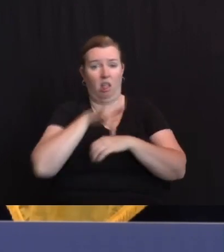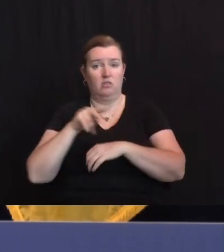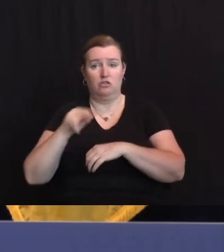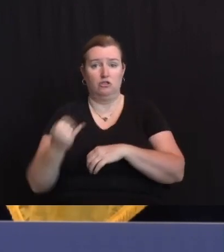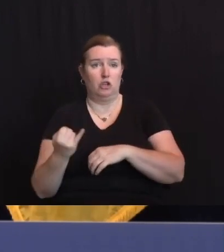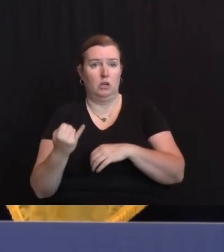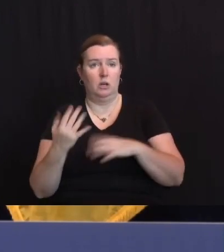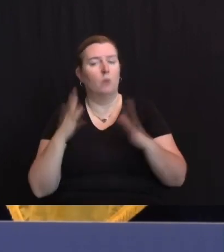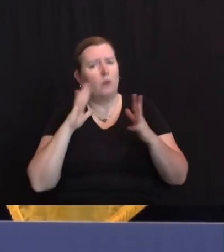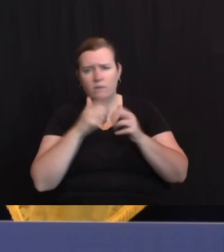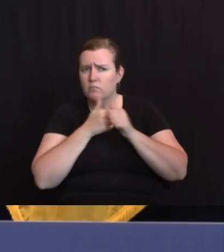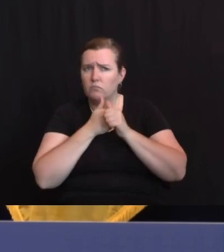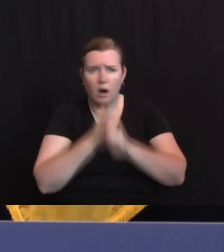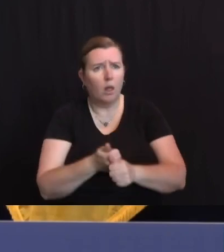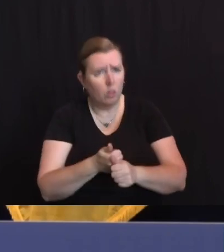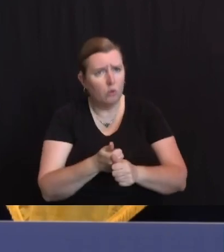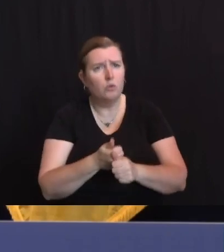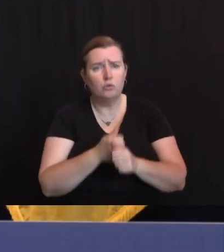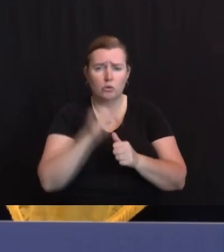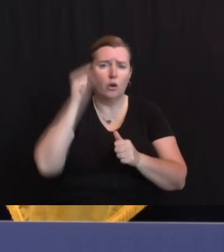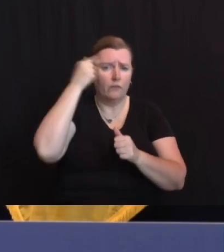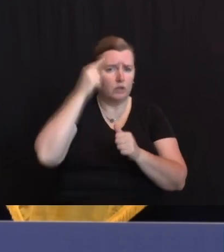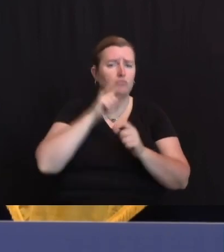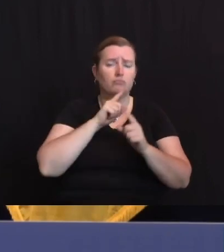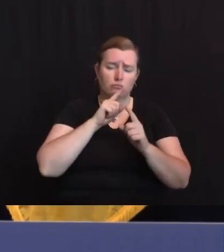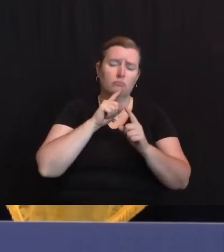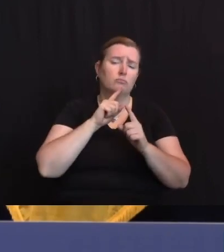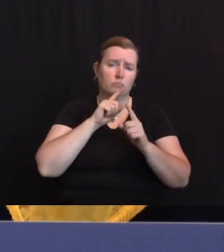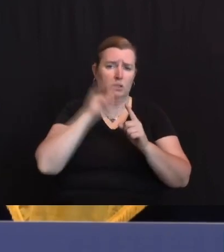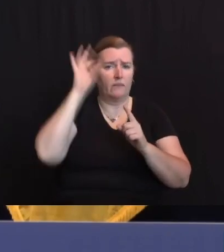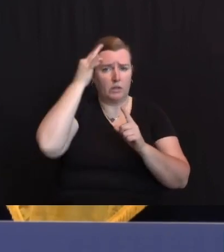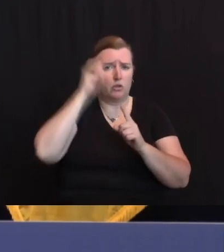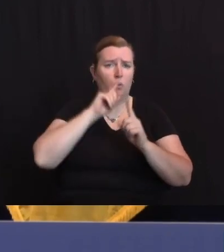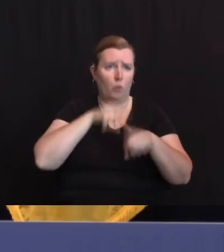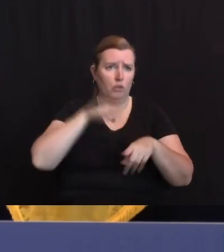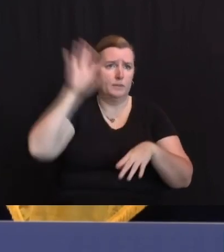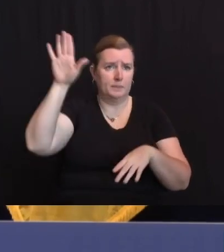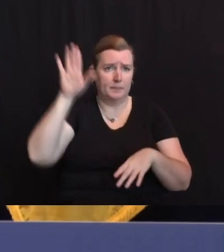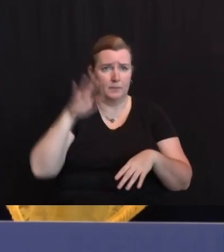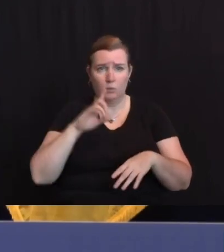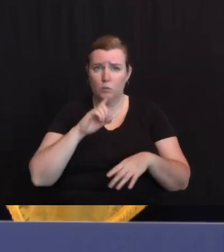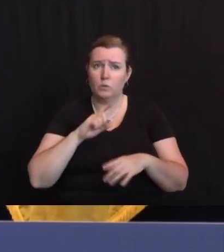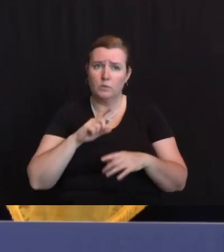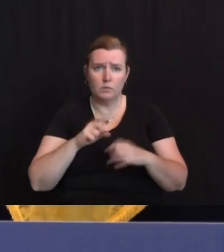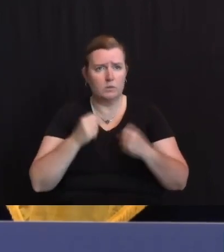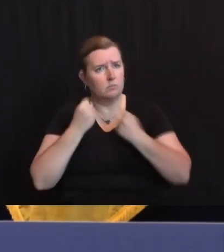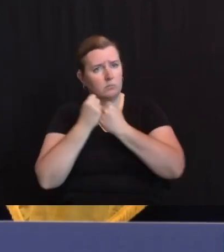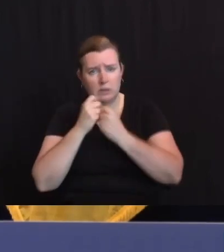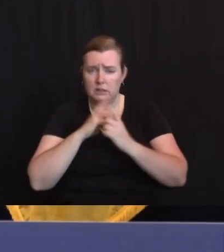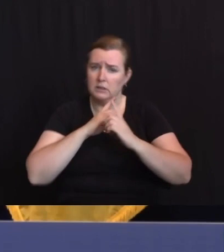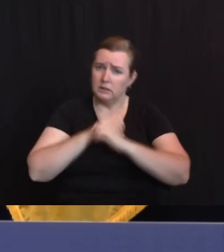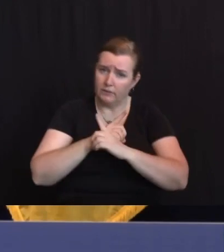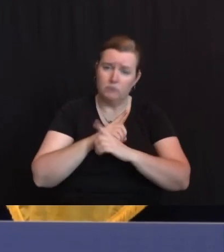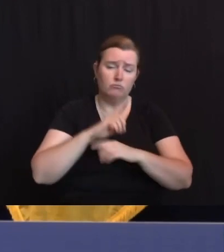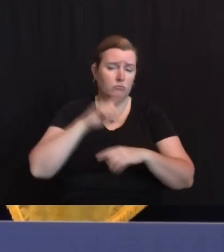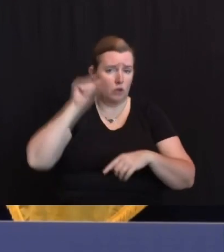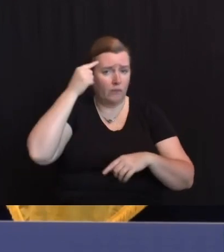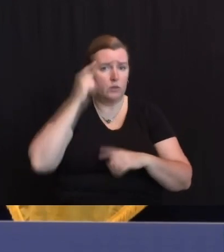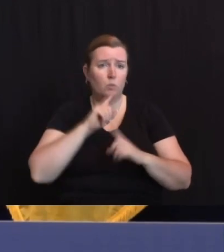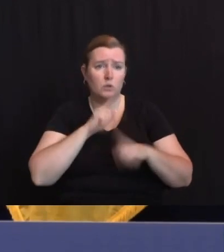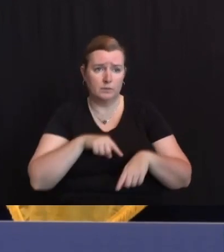and defend them vigorously, and the Attorney General has done just that to date. I want to give Matt and his team a lot of credit here